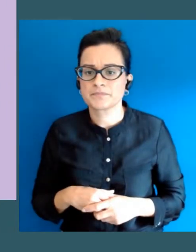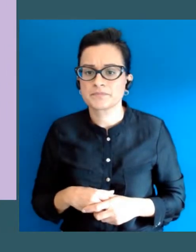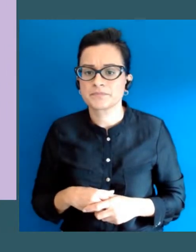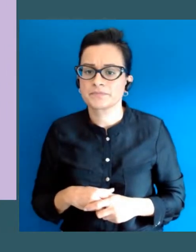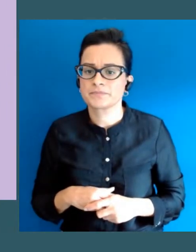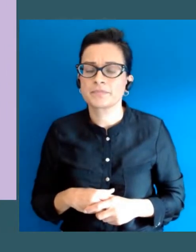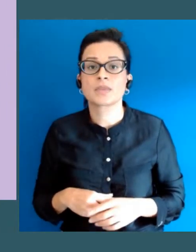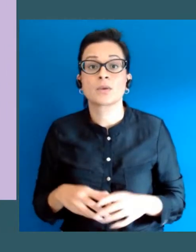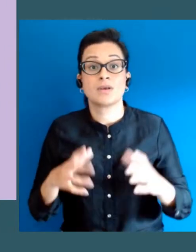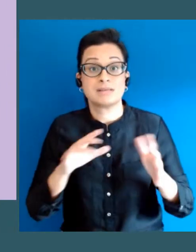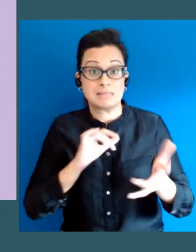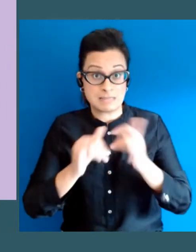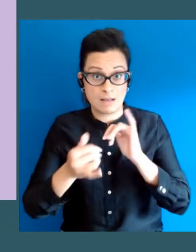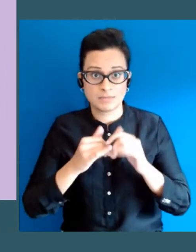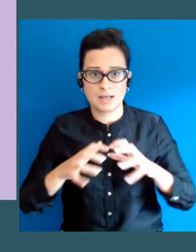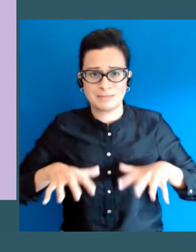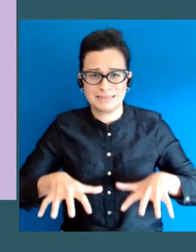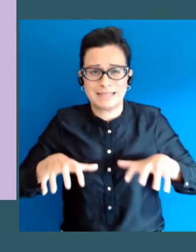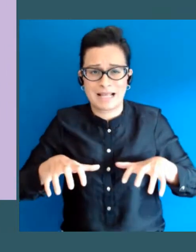tense and